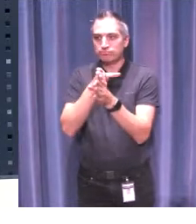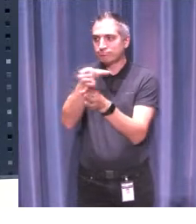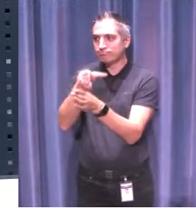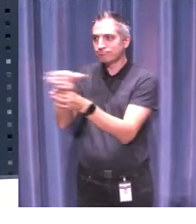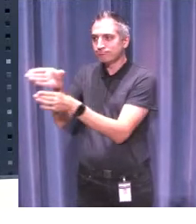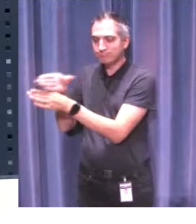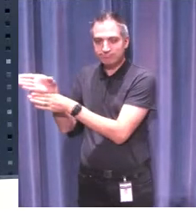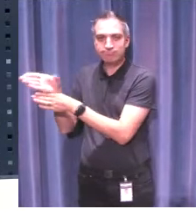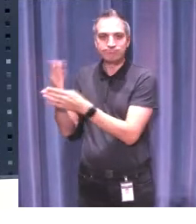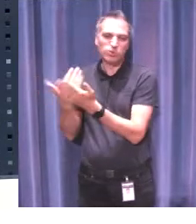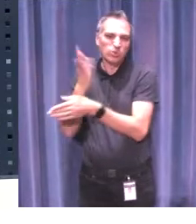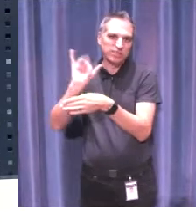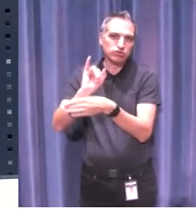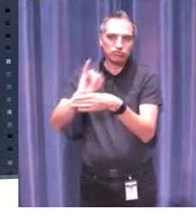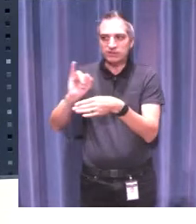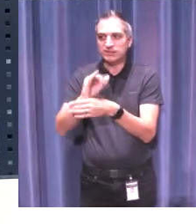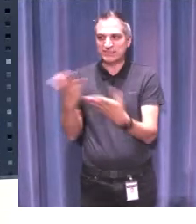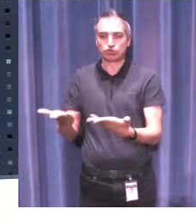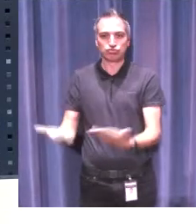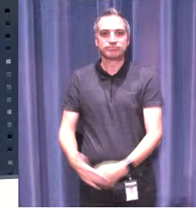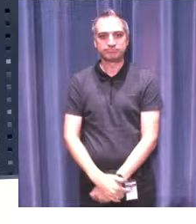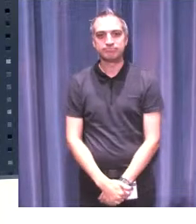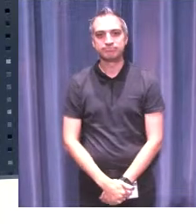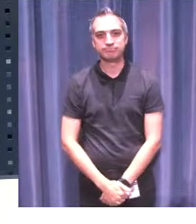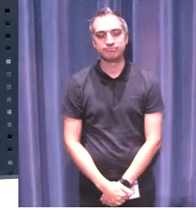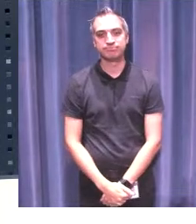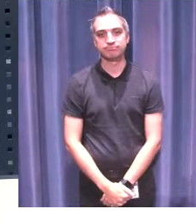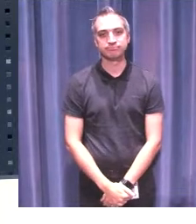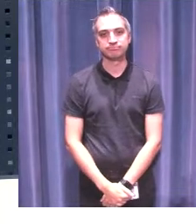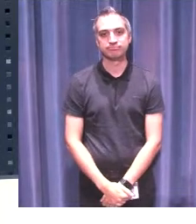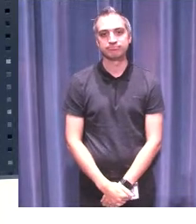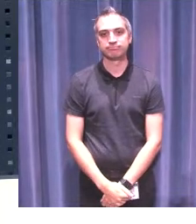new industries and companies in the area.